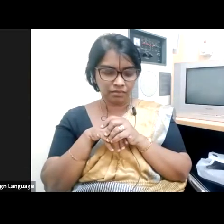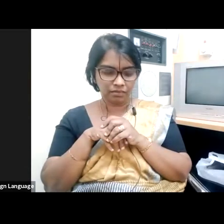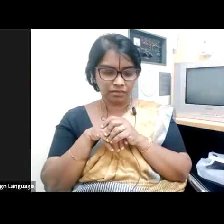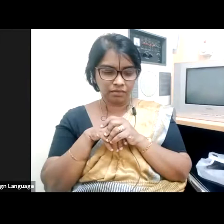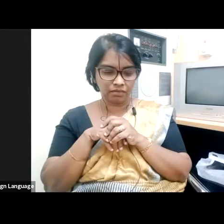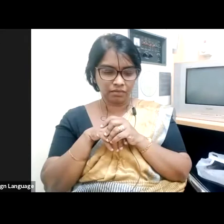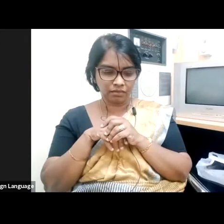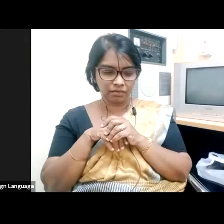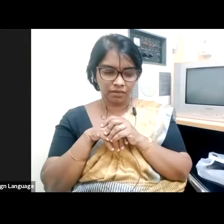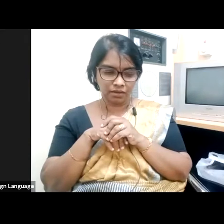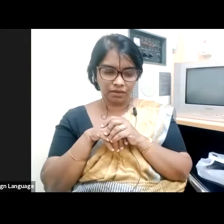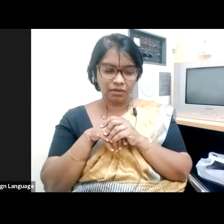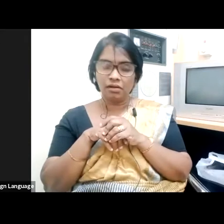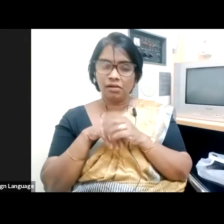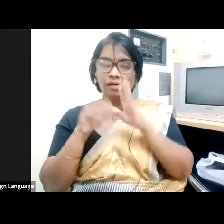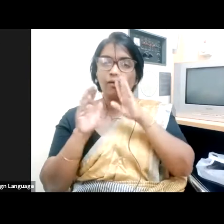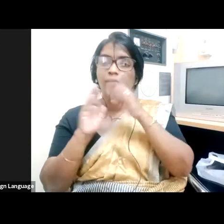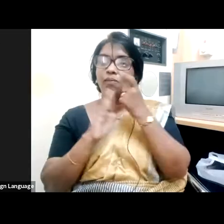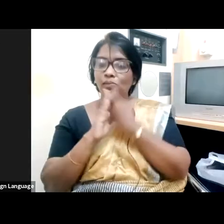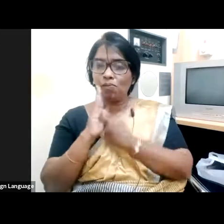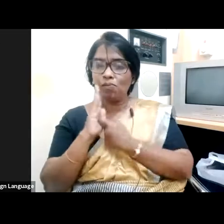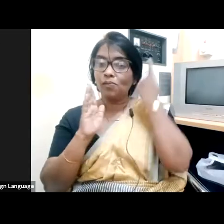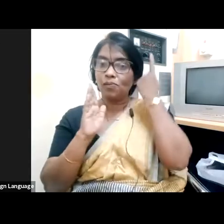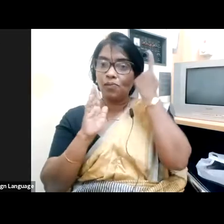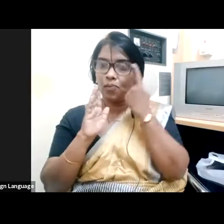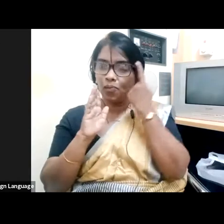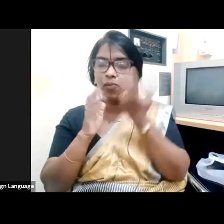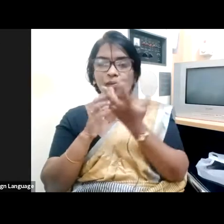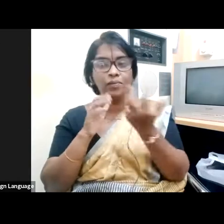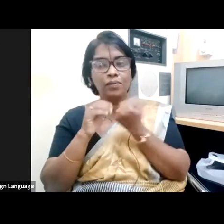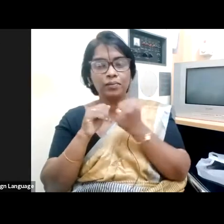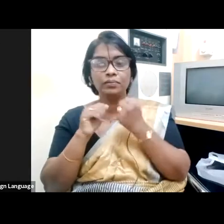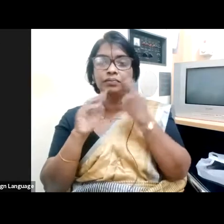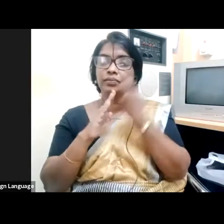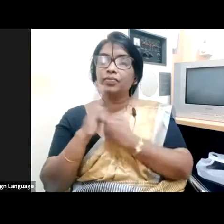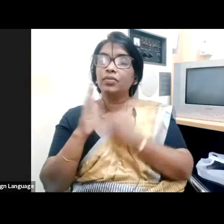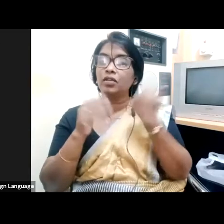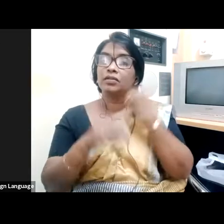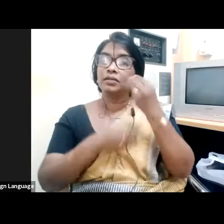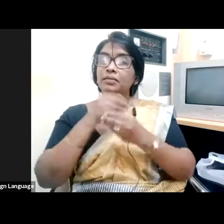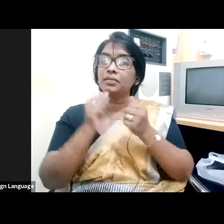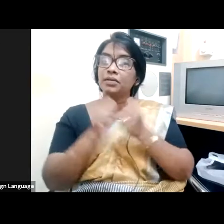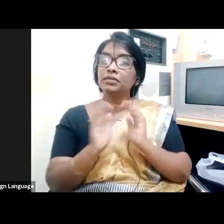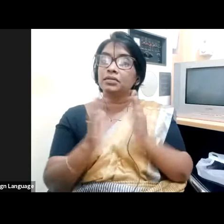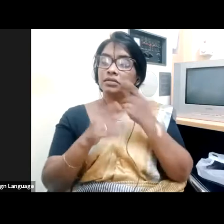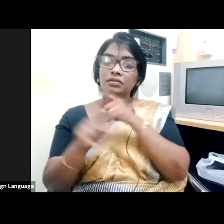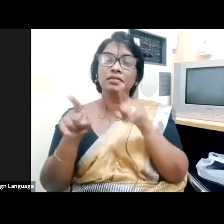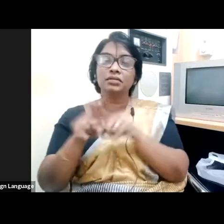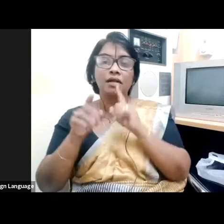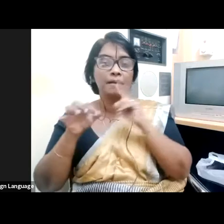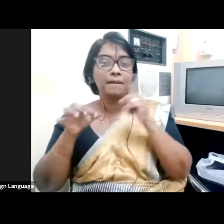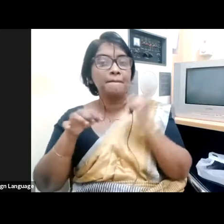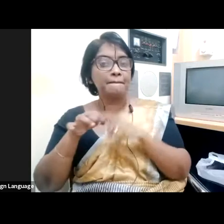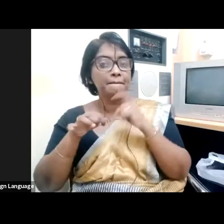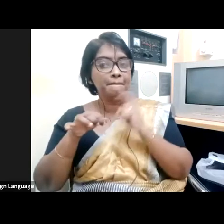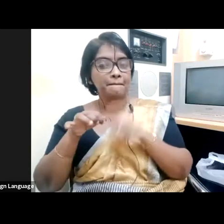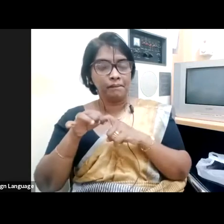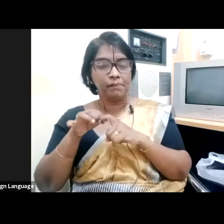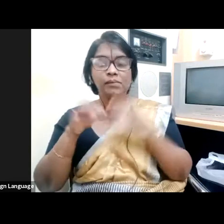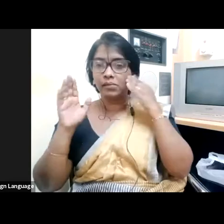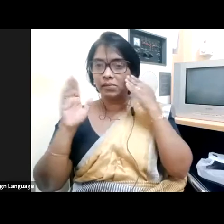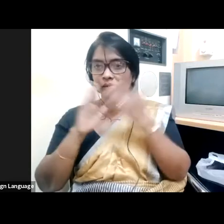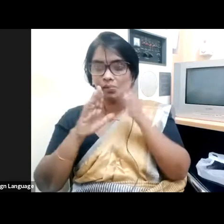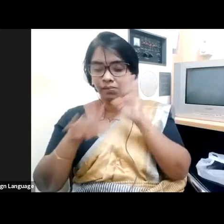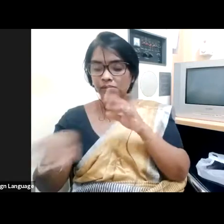significantly little innovations or very few innovations that are addressing any needs in the menopause phase. So gladly, as I say, this is changing now. And